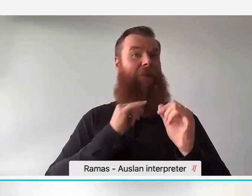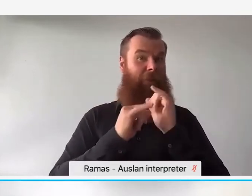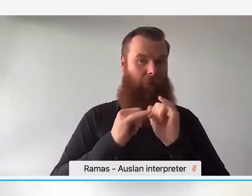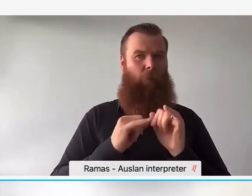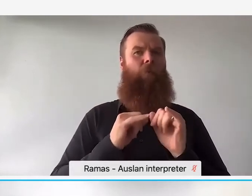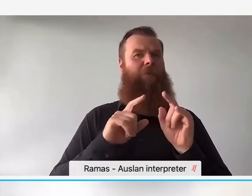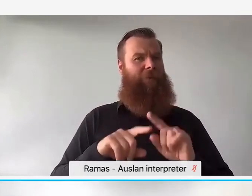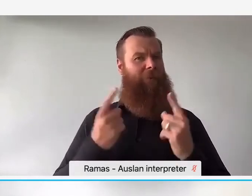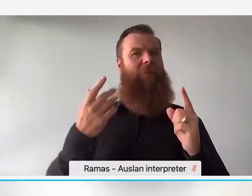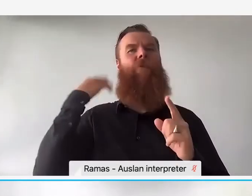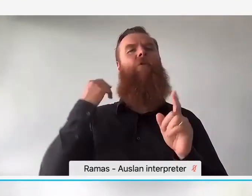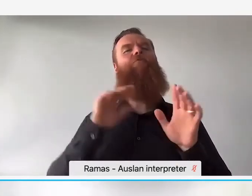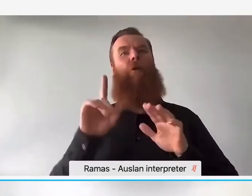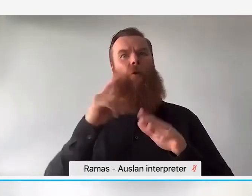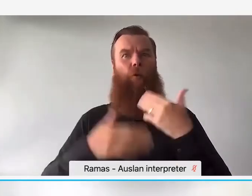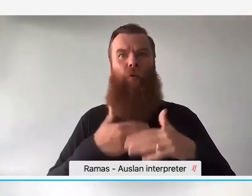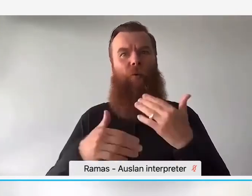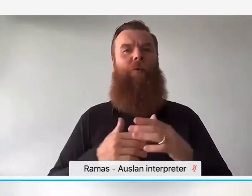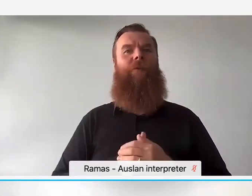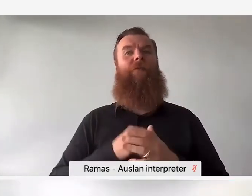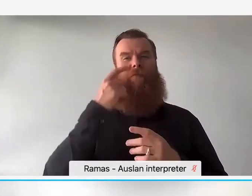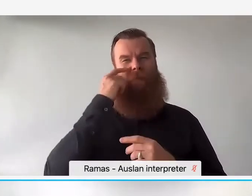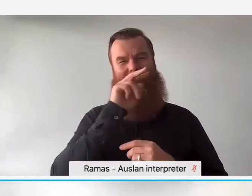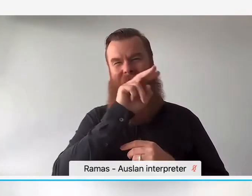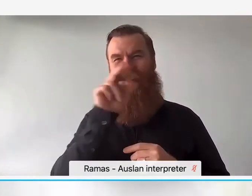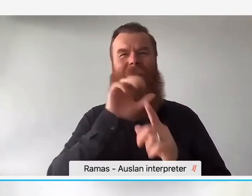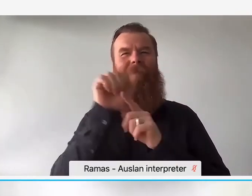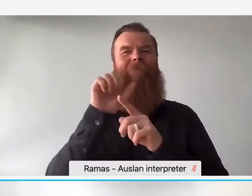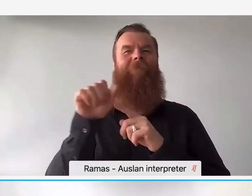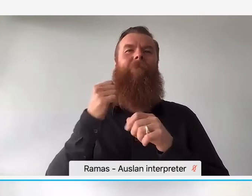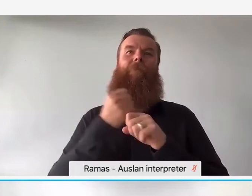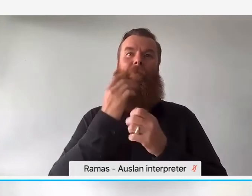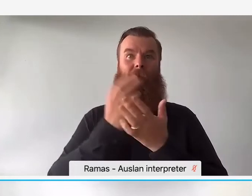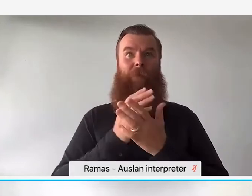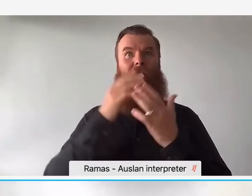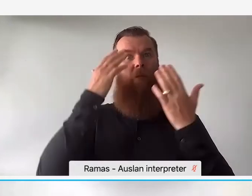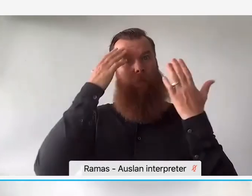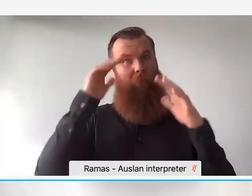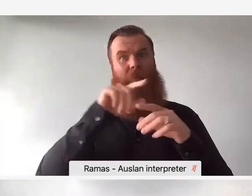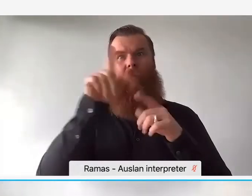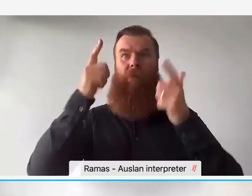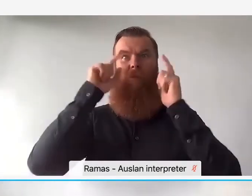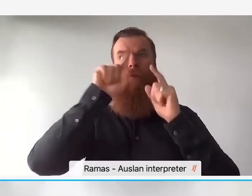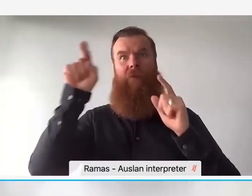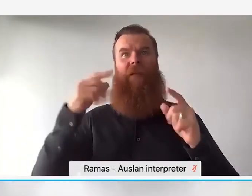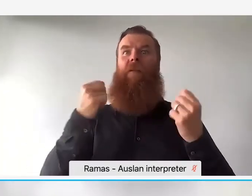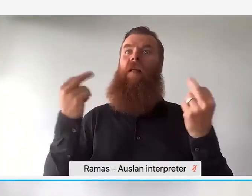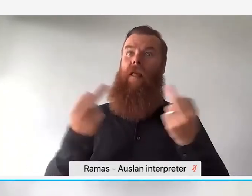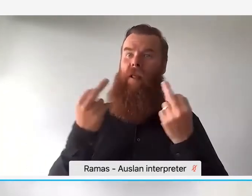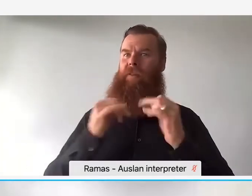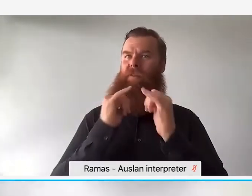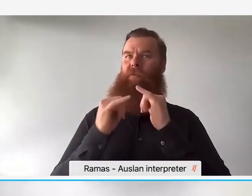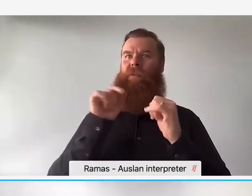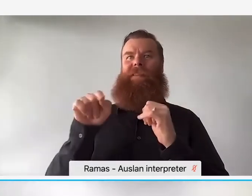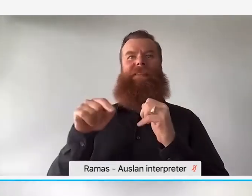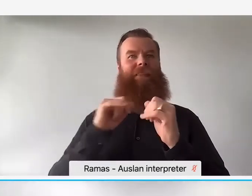site availability for the residential managers to be present. That meant the timing meant that candidates were being